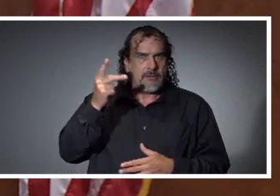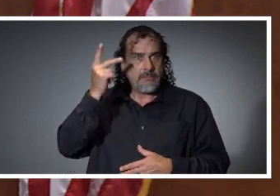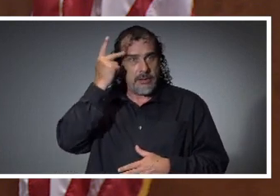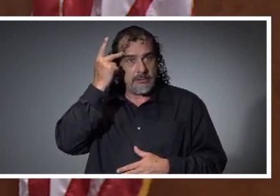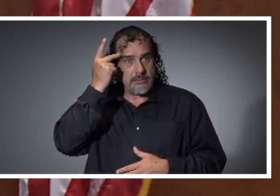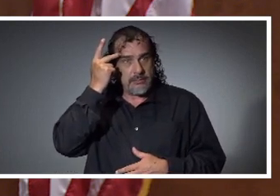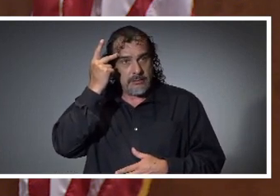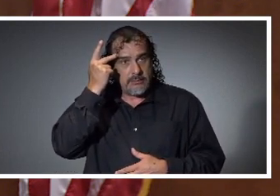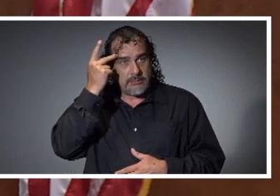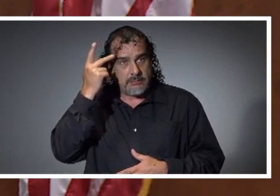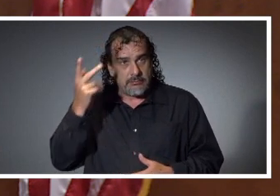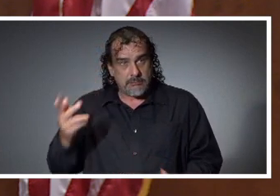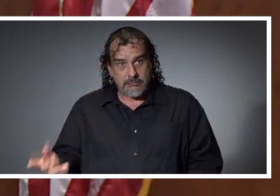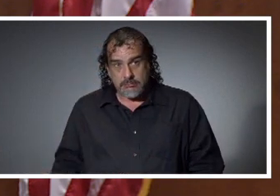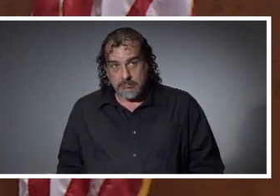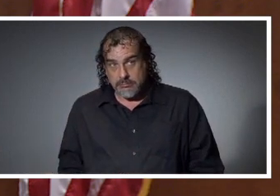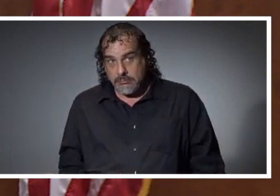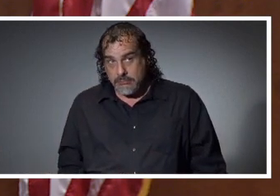that hasn't happened.